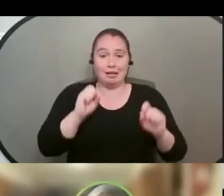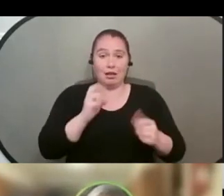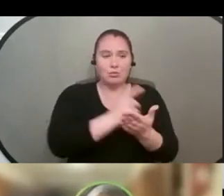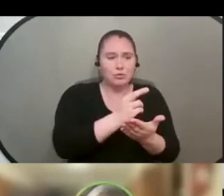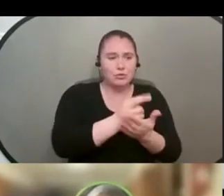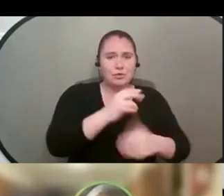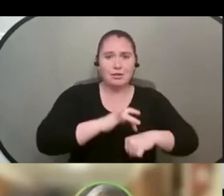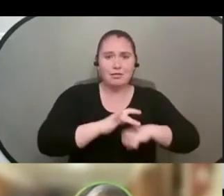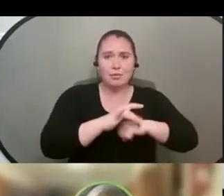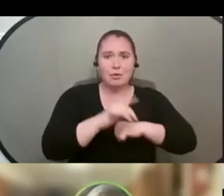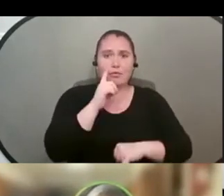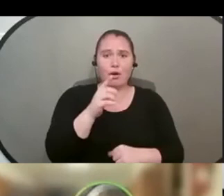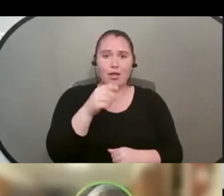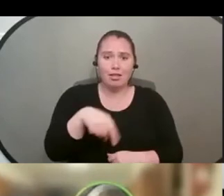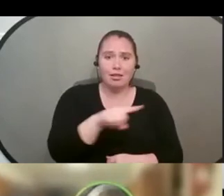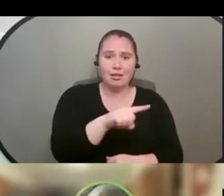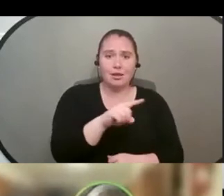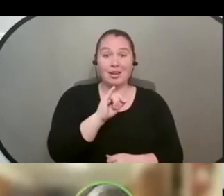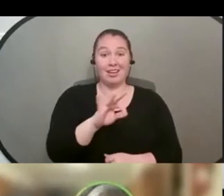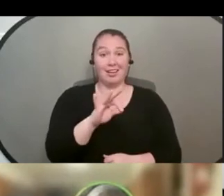remained as two separate campuses.